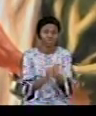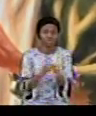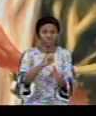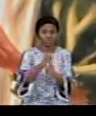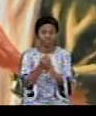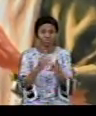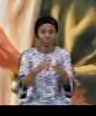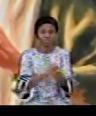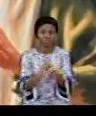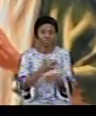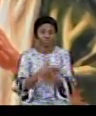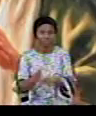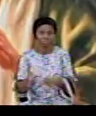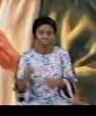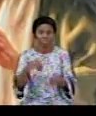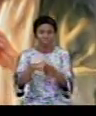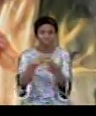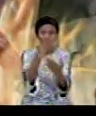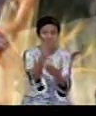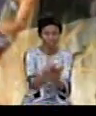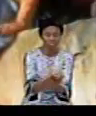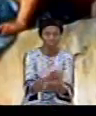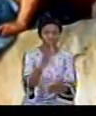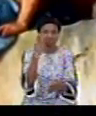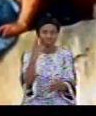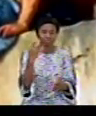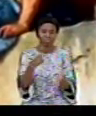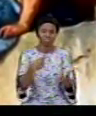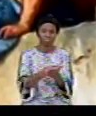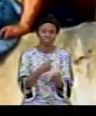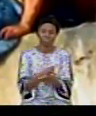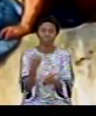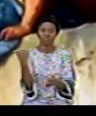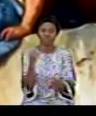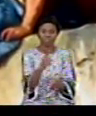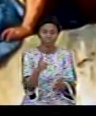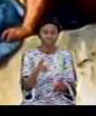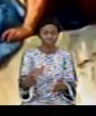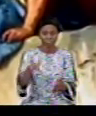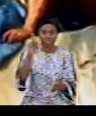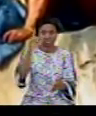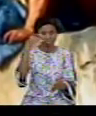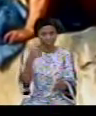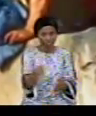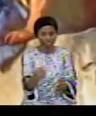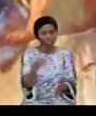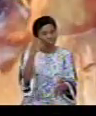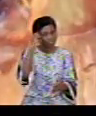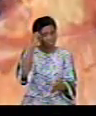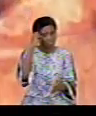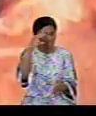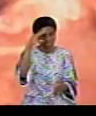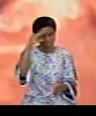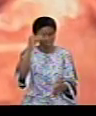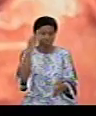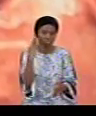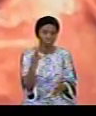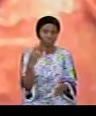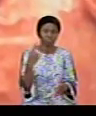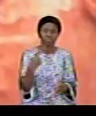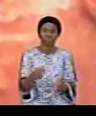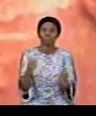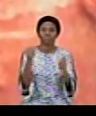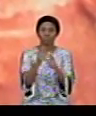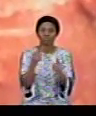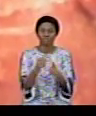incarceration in prison he preached the word anyway from himself he preached the word and he said in all the palace in all